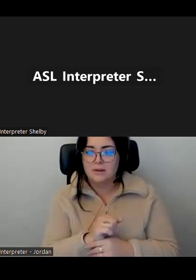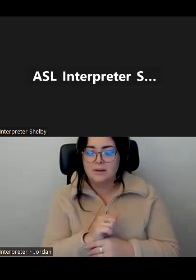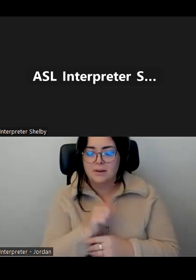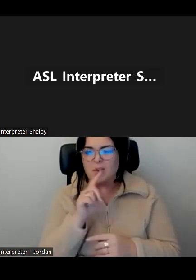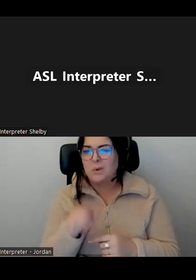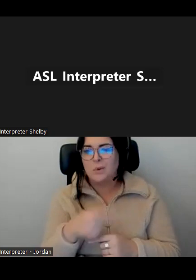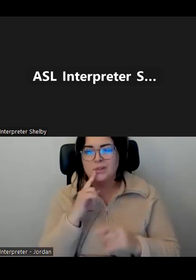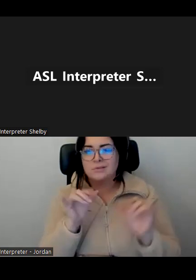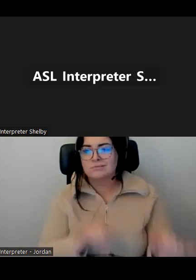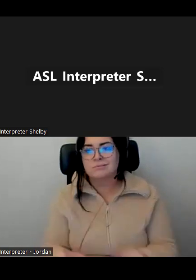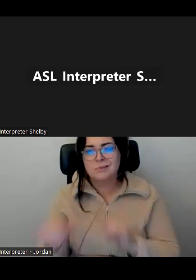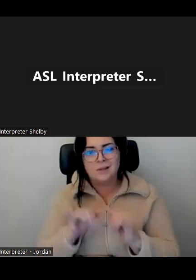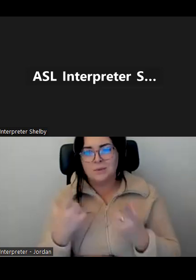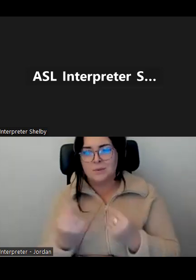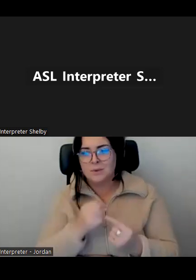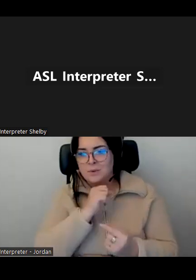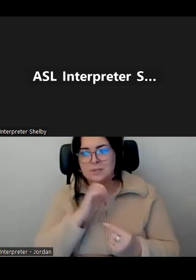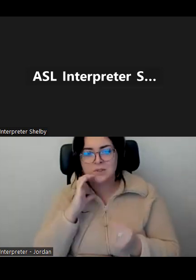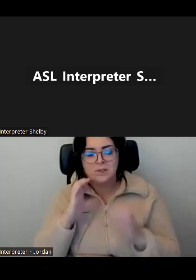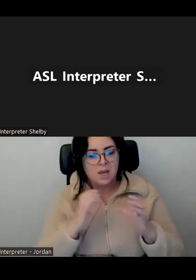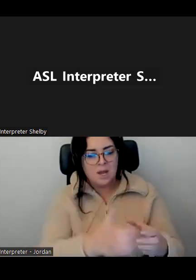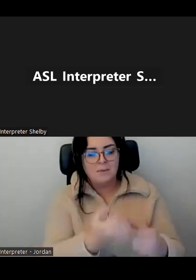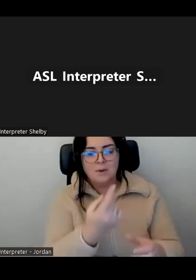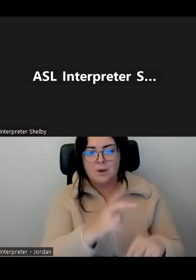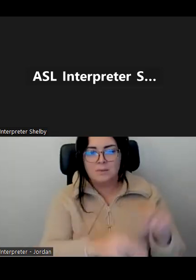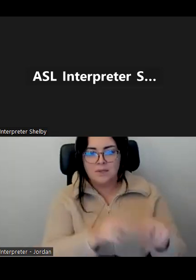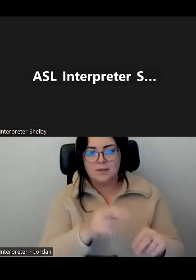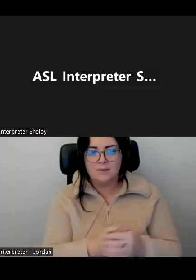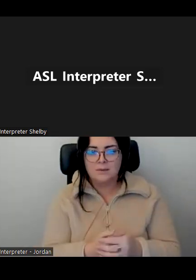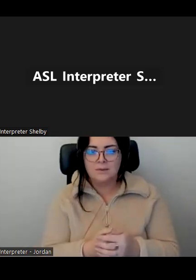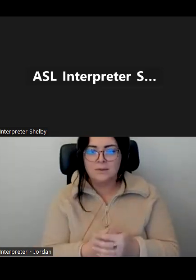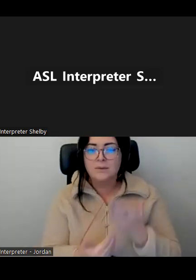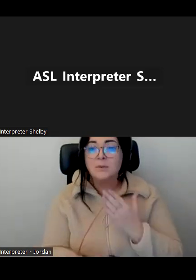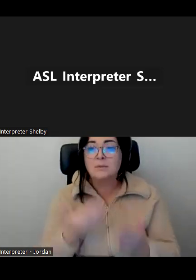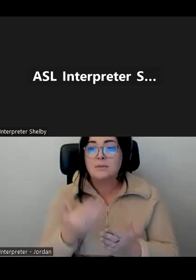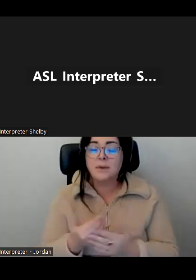way? So maybe for another agenda item,